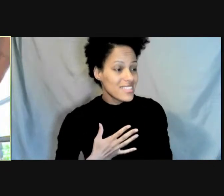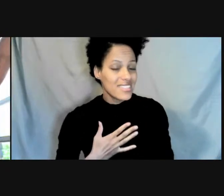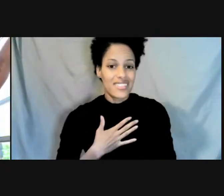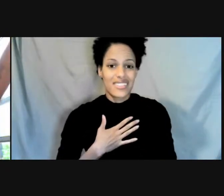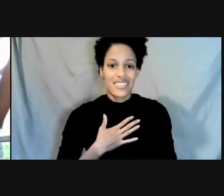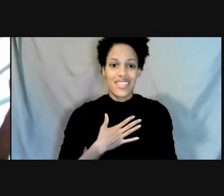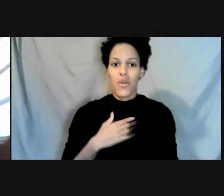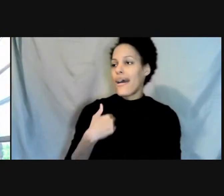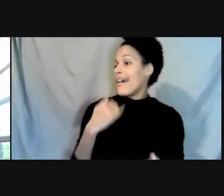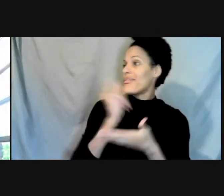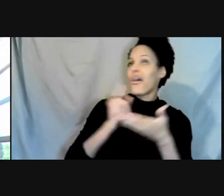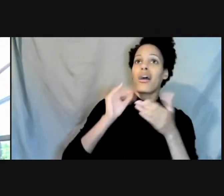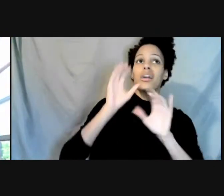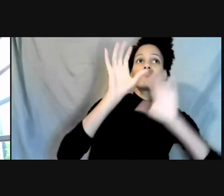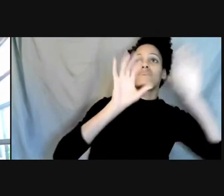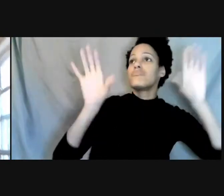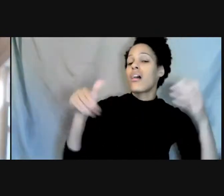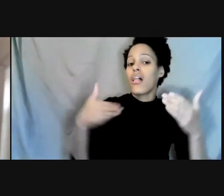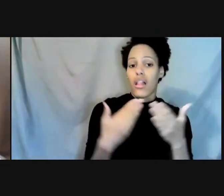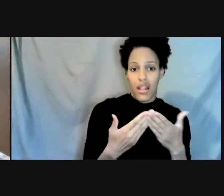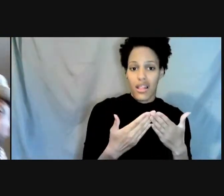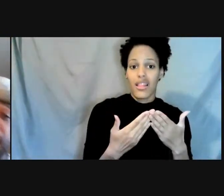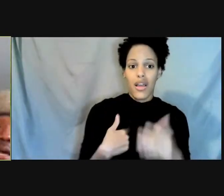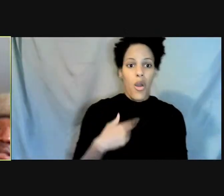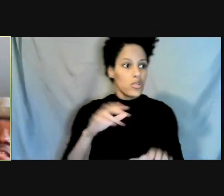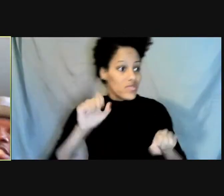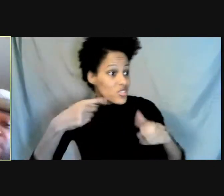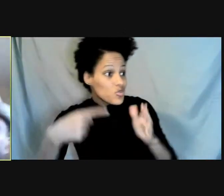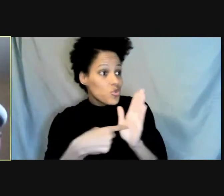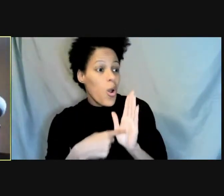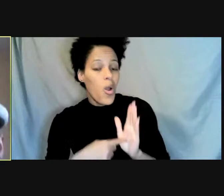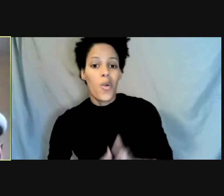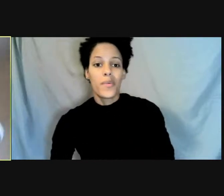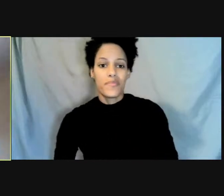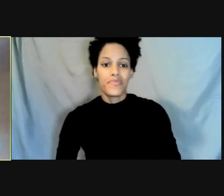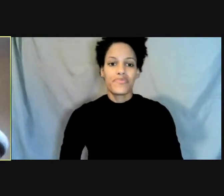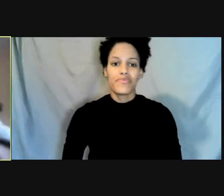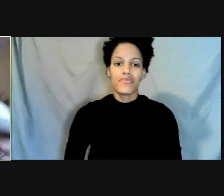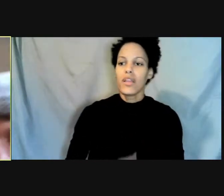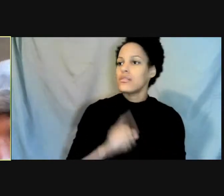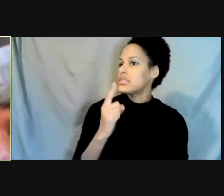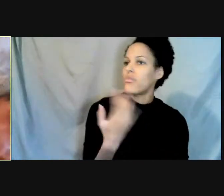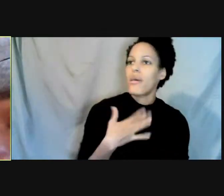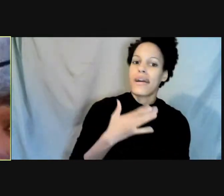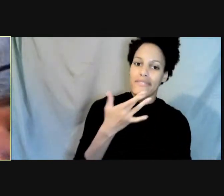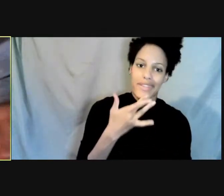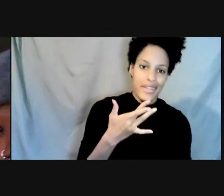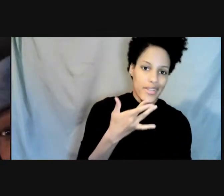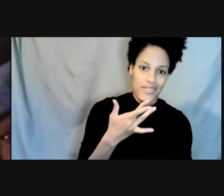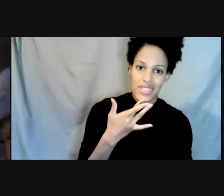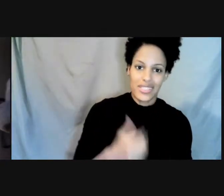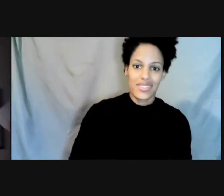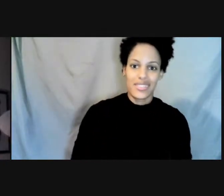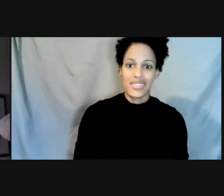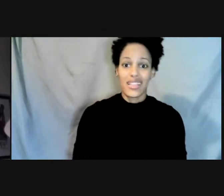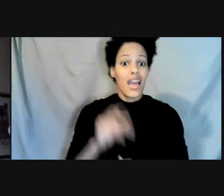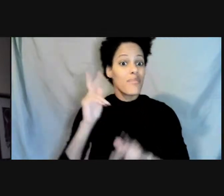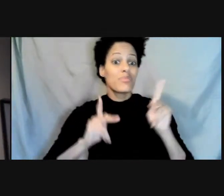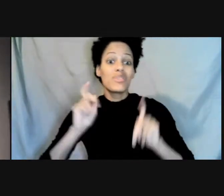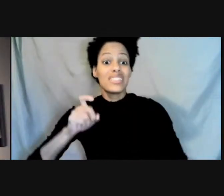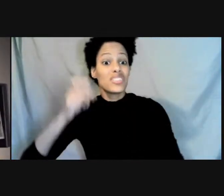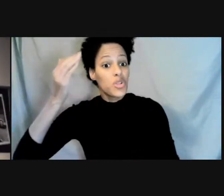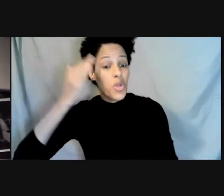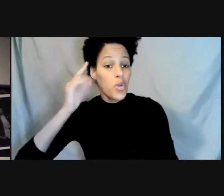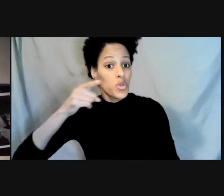us something. I got this is one of my favorites, man. And folks need to know that you did this.